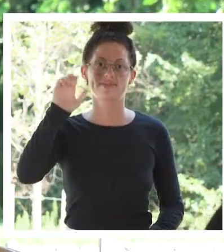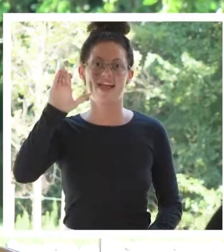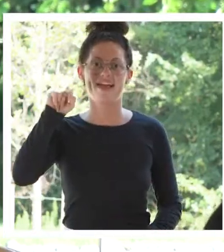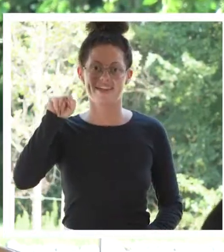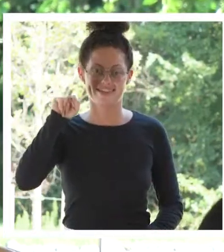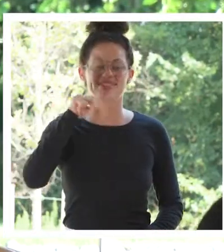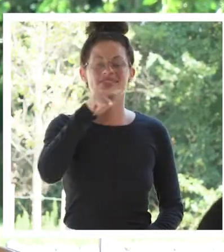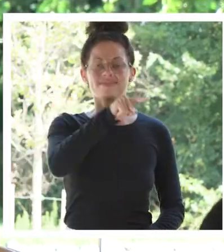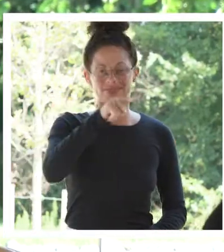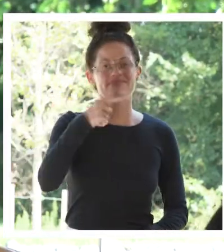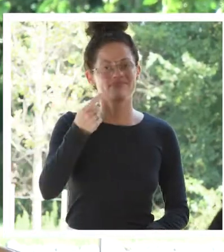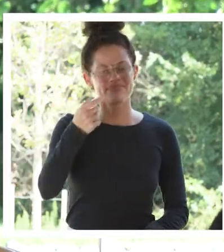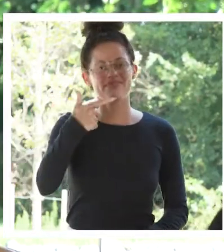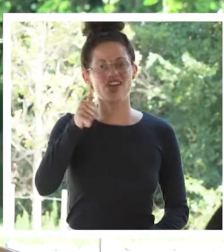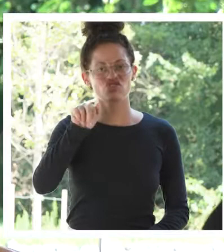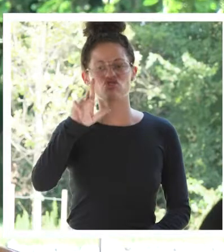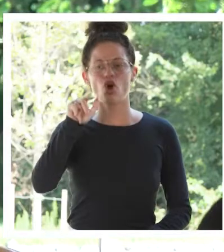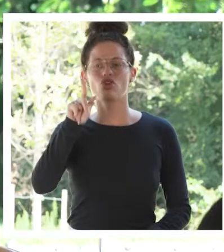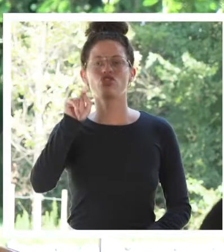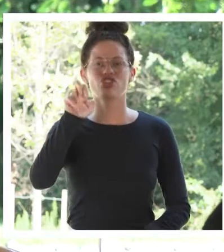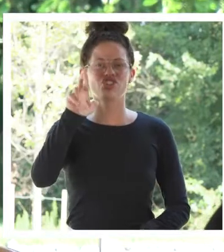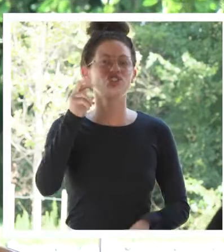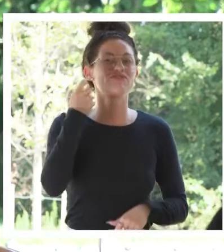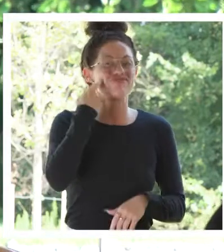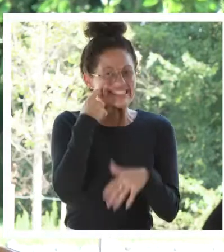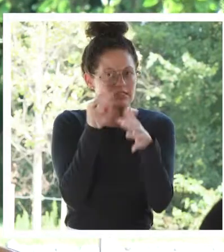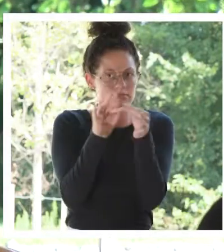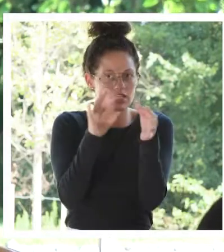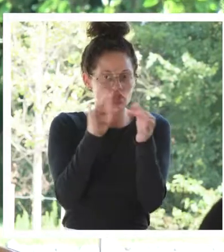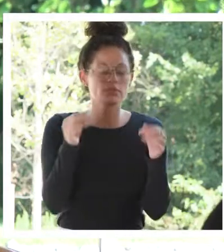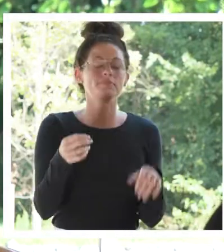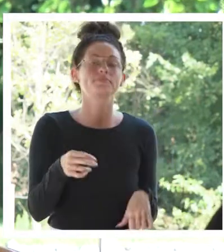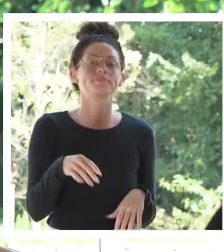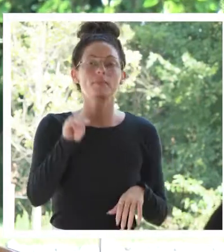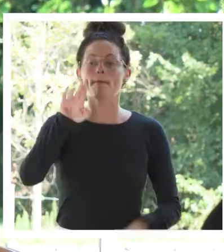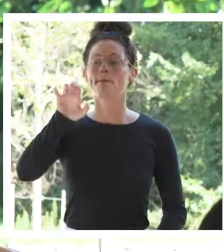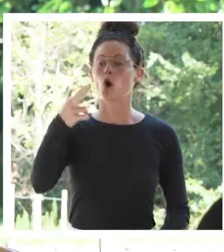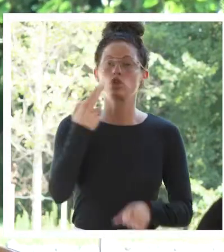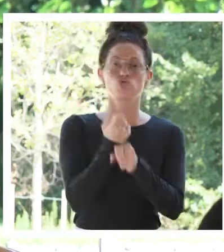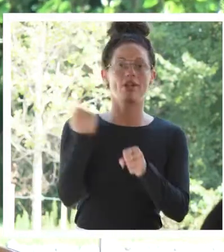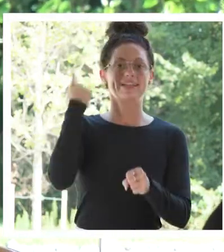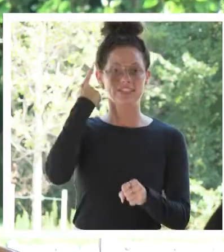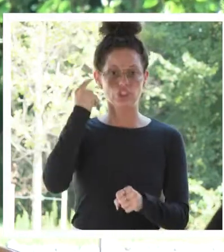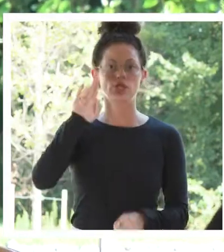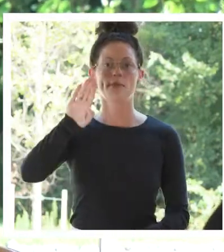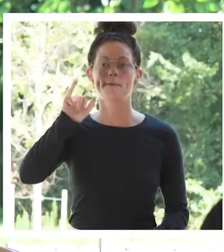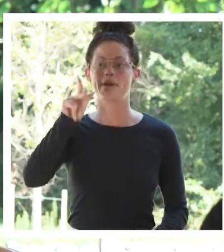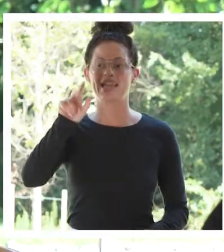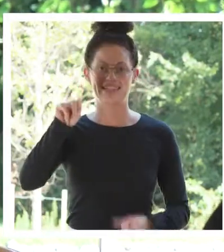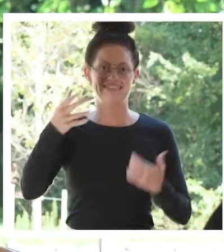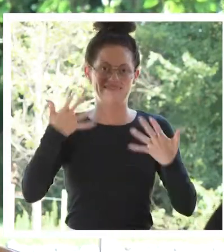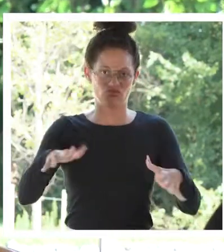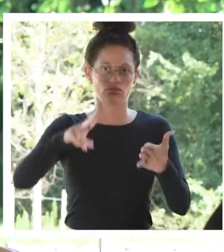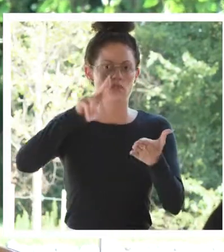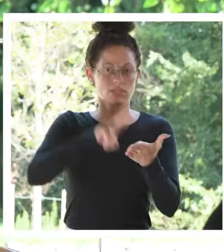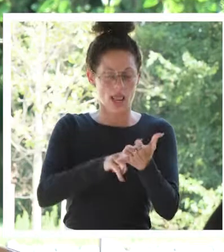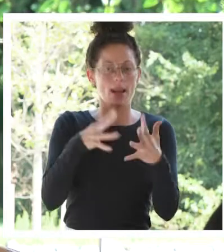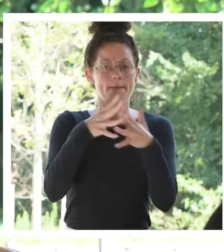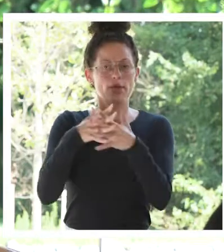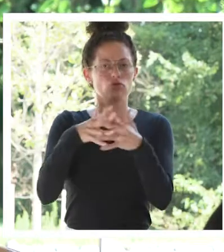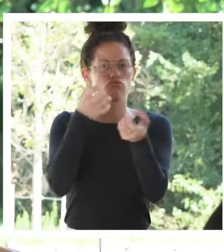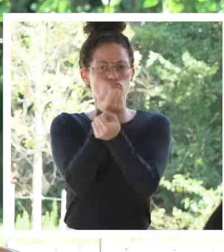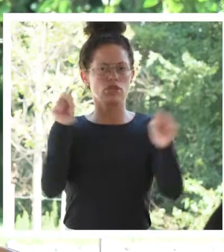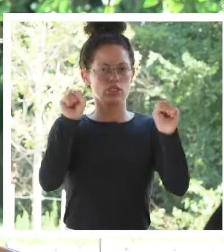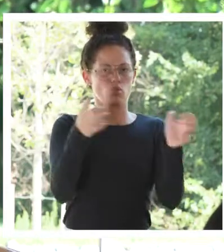and then in March of last year, President Biden signed the American Rescue Plan. And the American